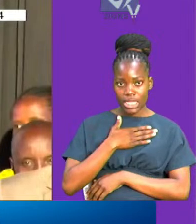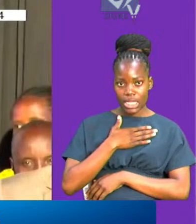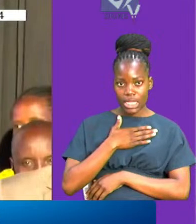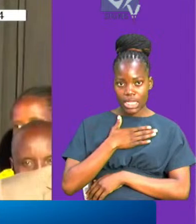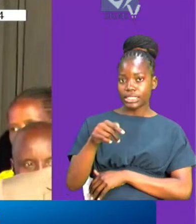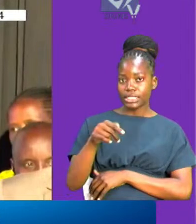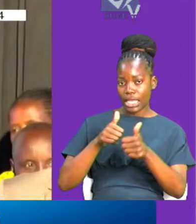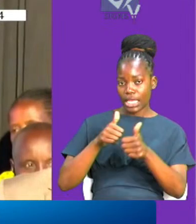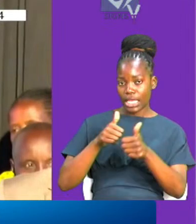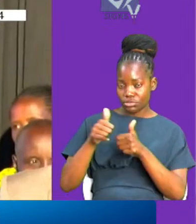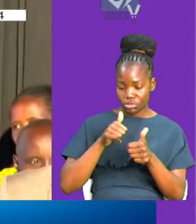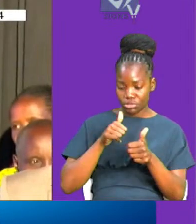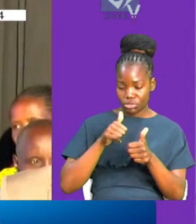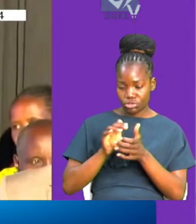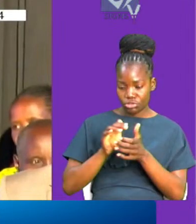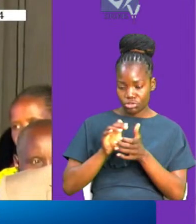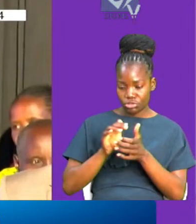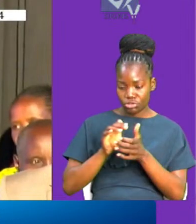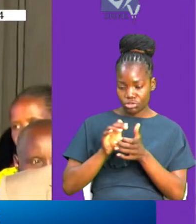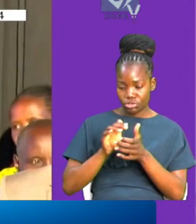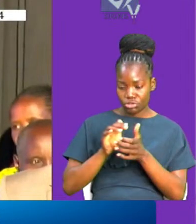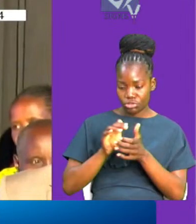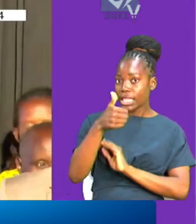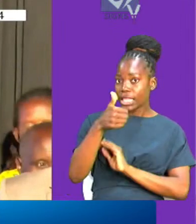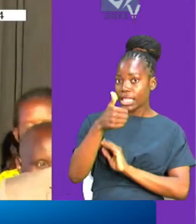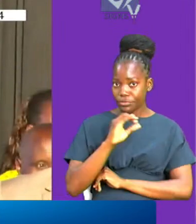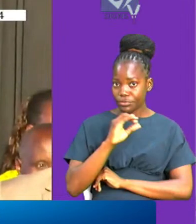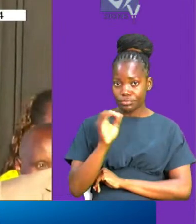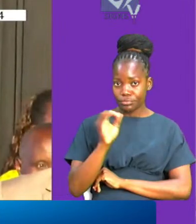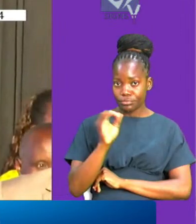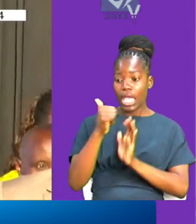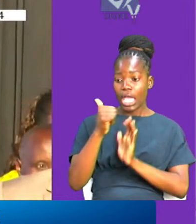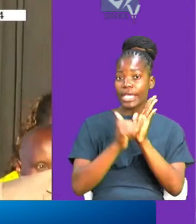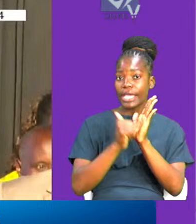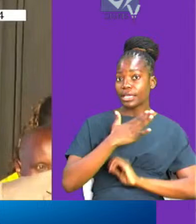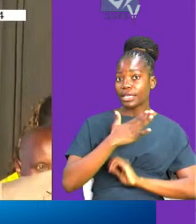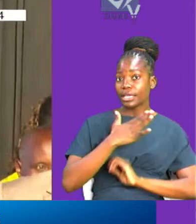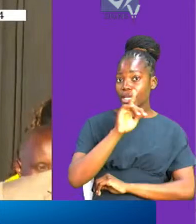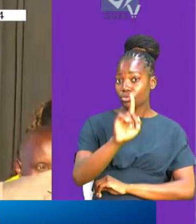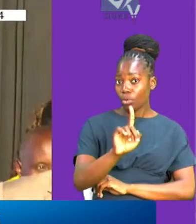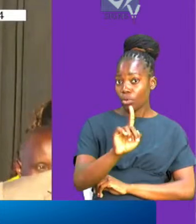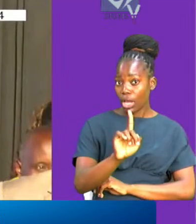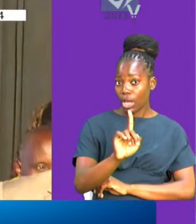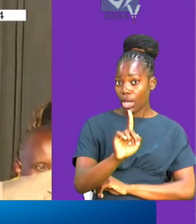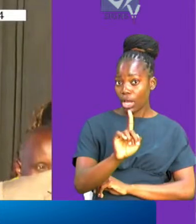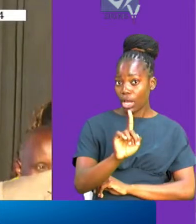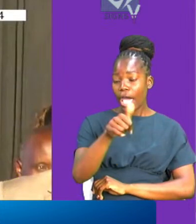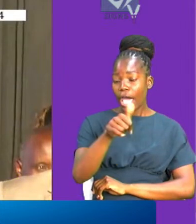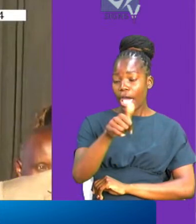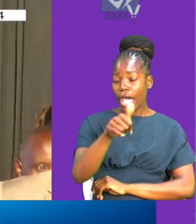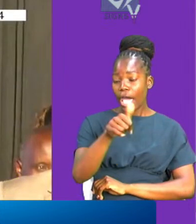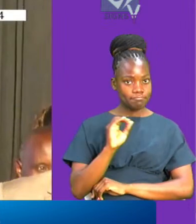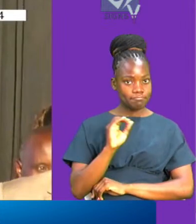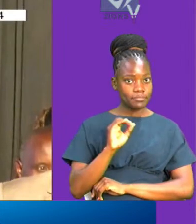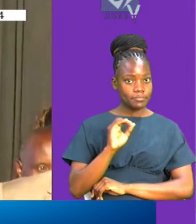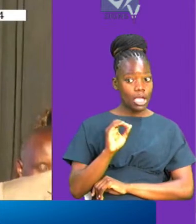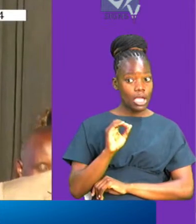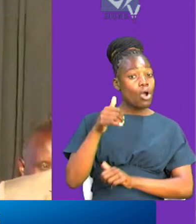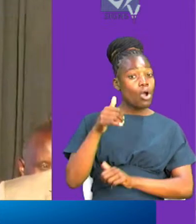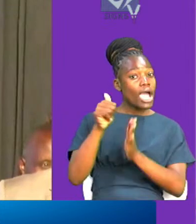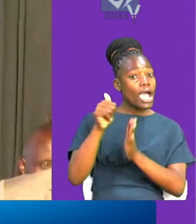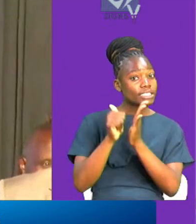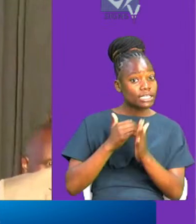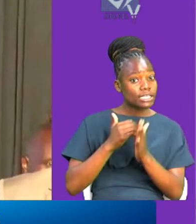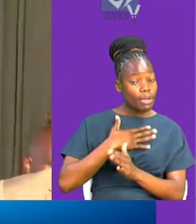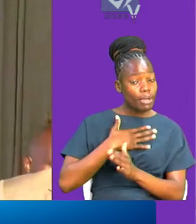administration, I have no other agenda. My agenda is only one, and no other: to make sure that